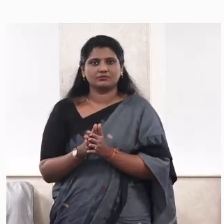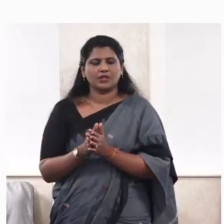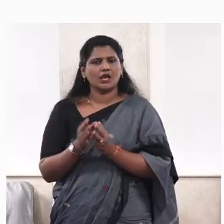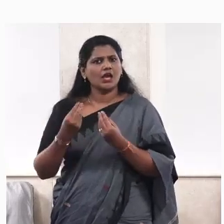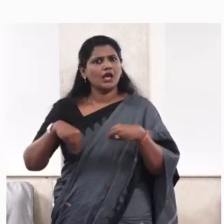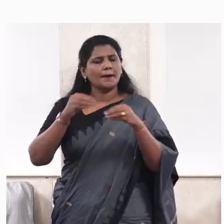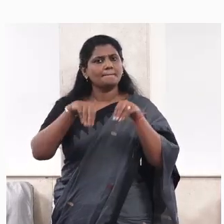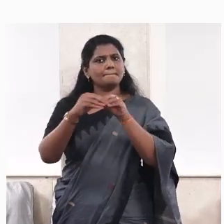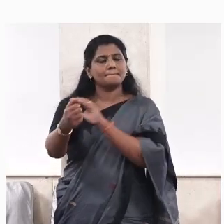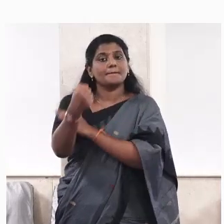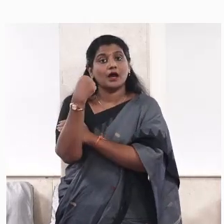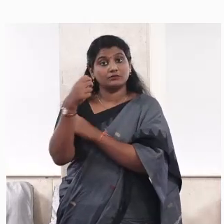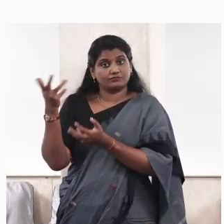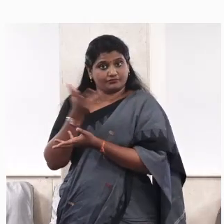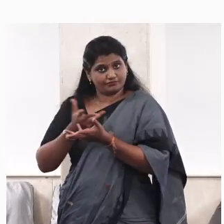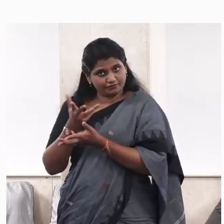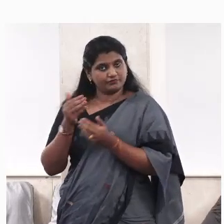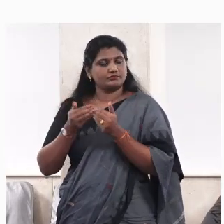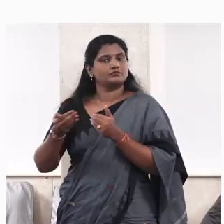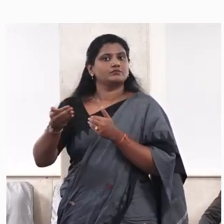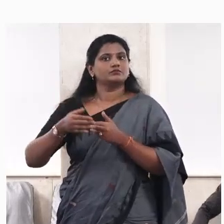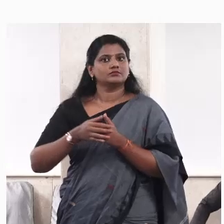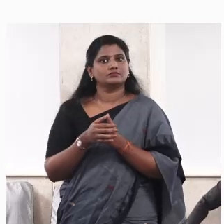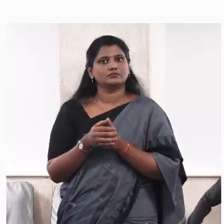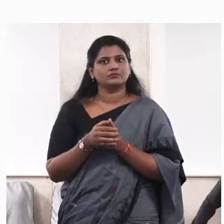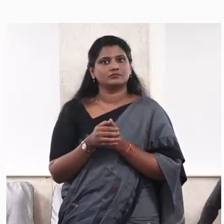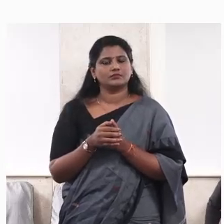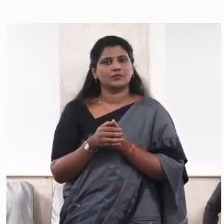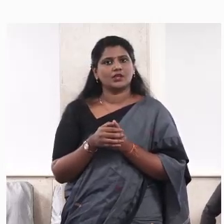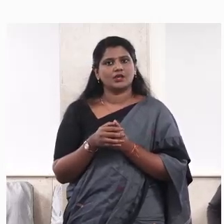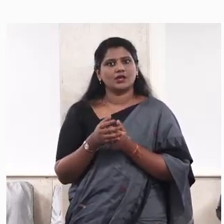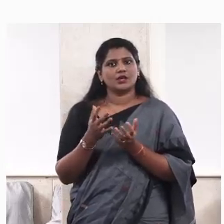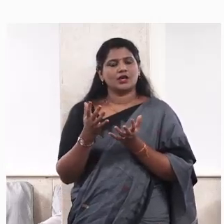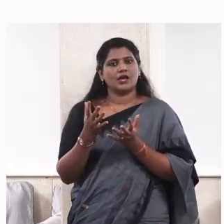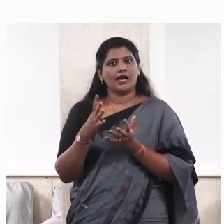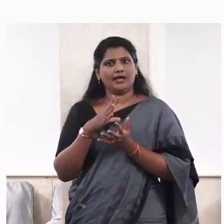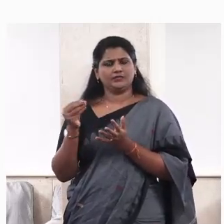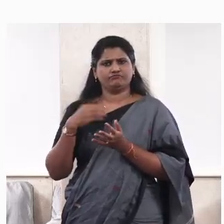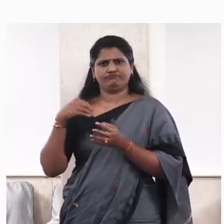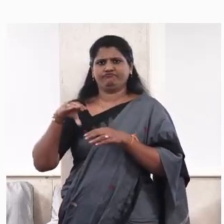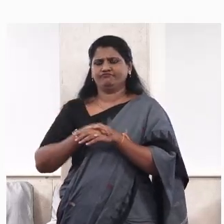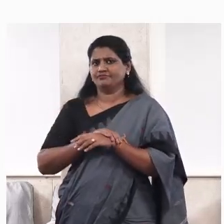more powerful interaction that happens, and and for the therapists themselves, for us, for